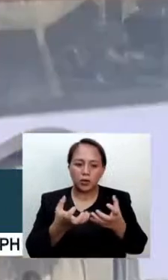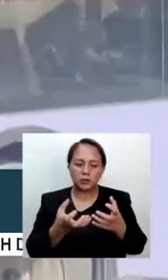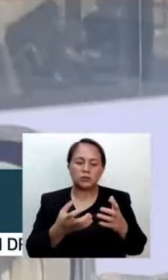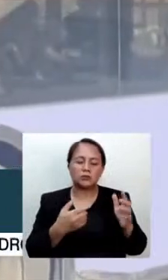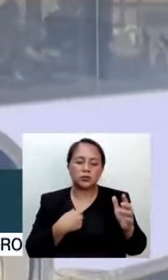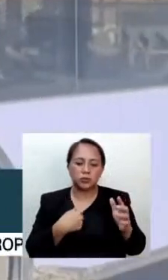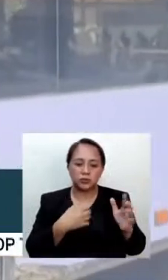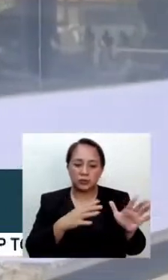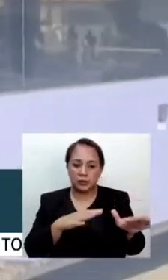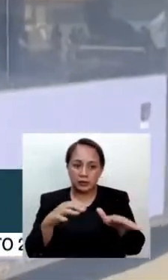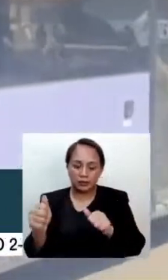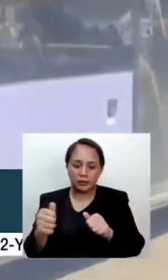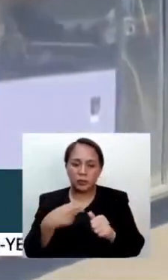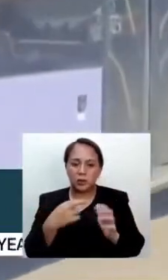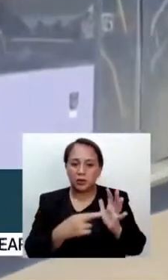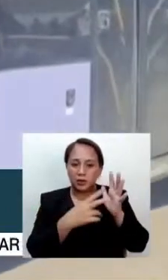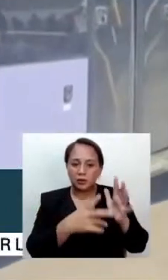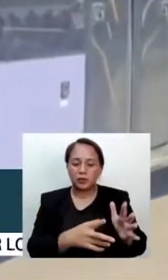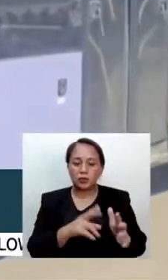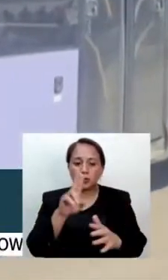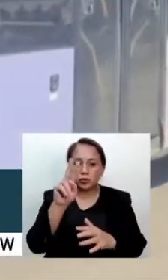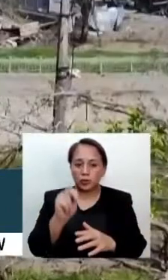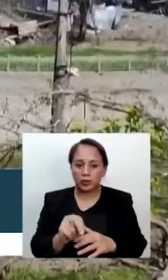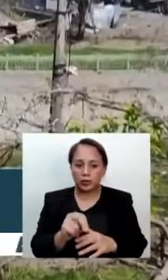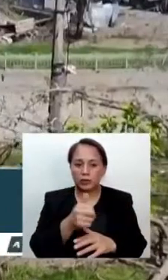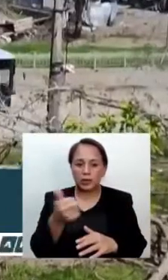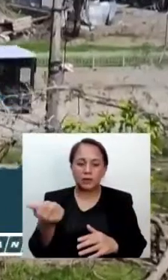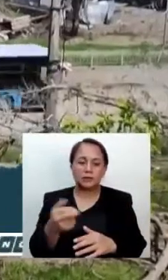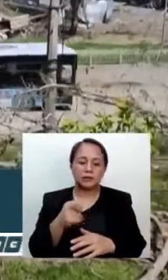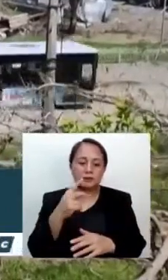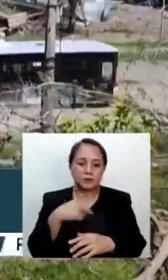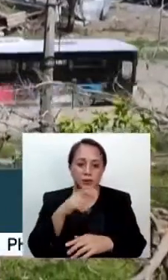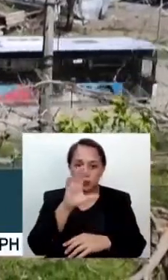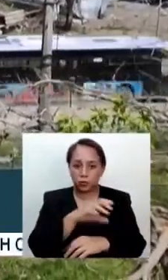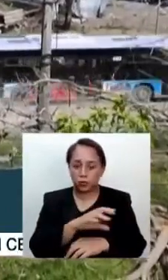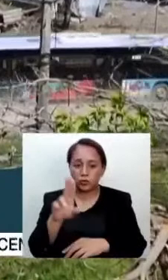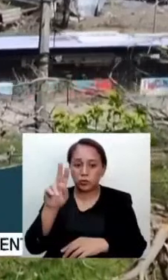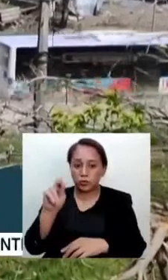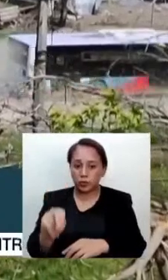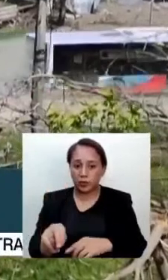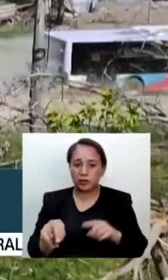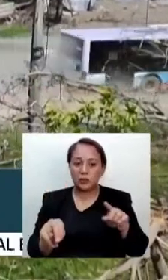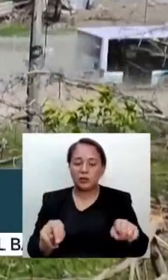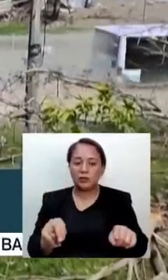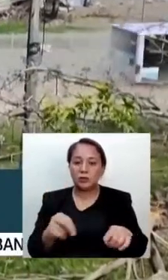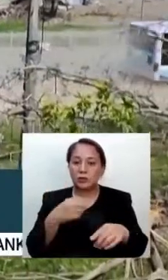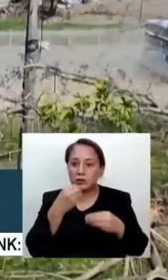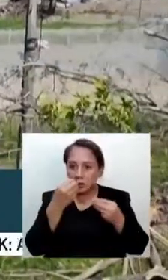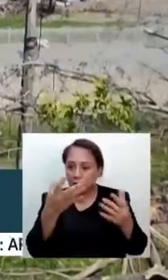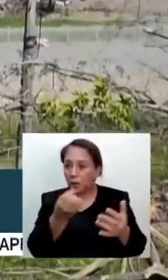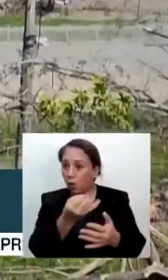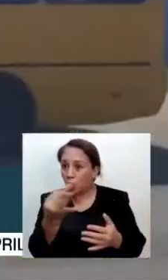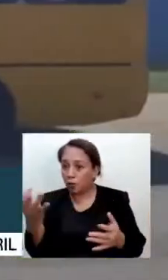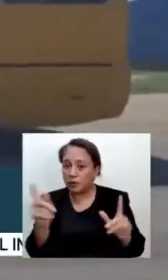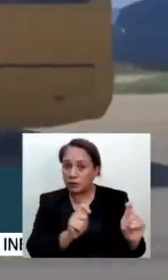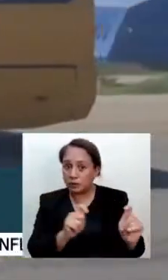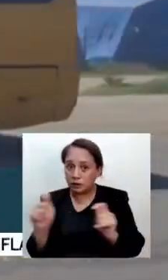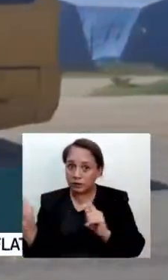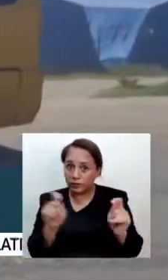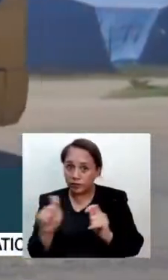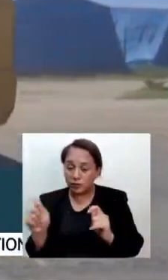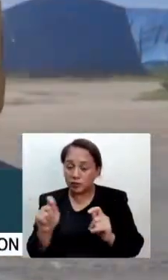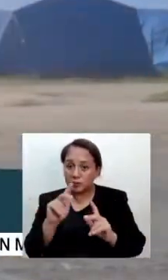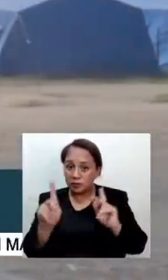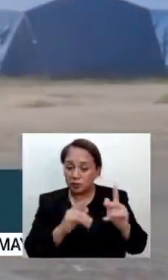to representatives of the UN and the Red Cross. The UN has not revealed how many civilians they are transporting. The